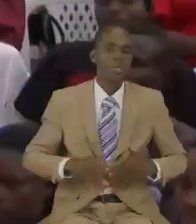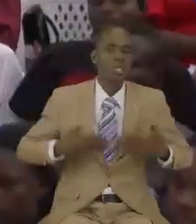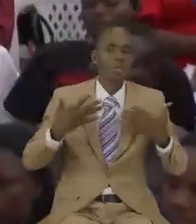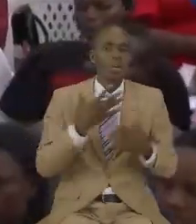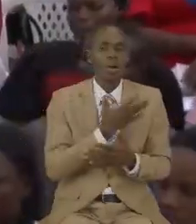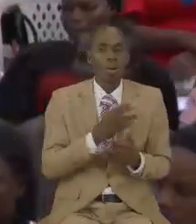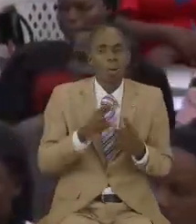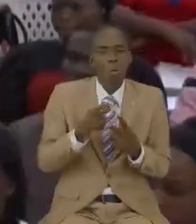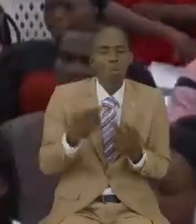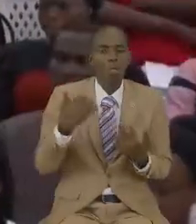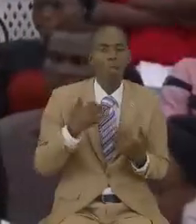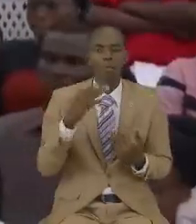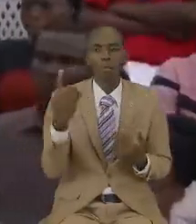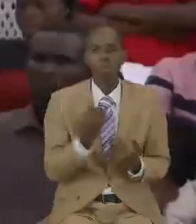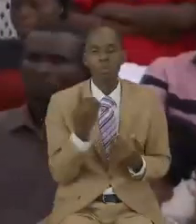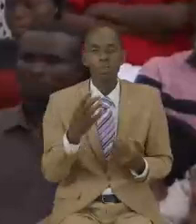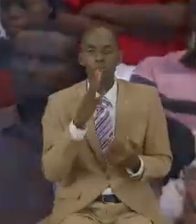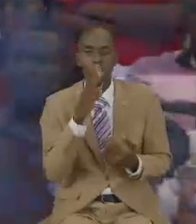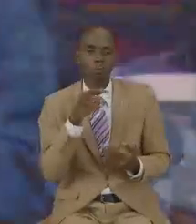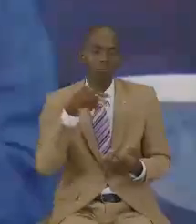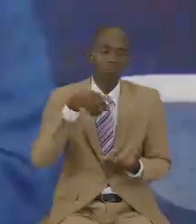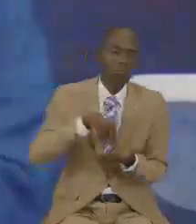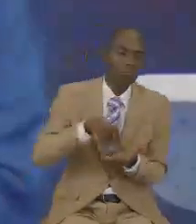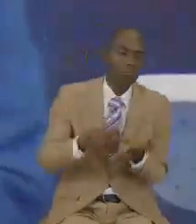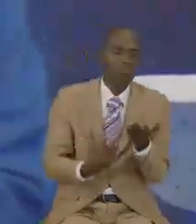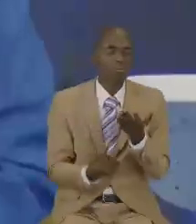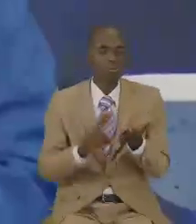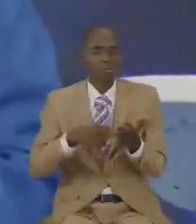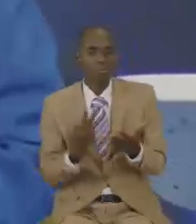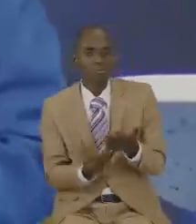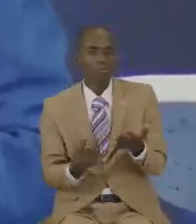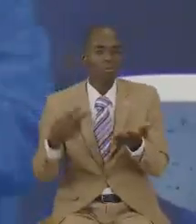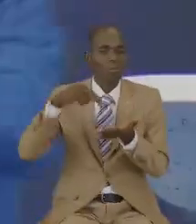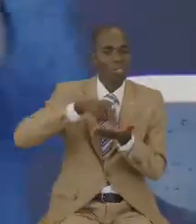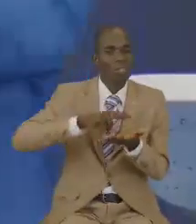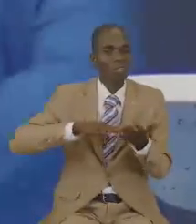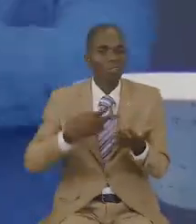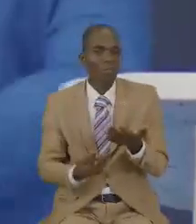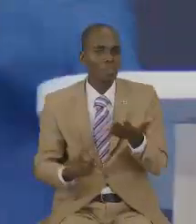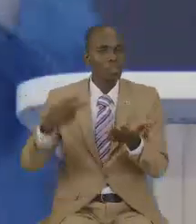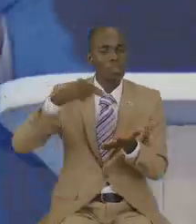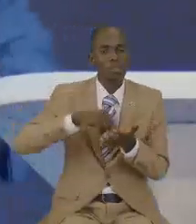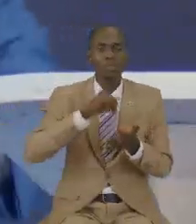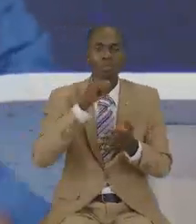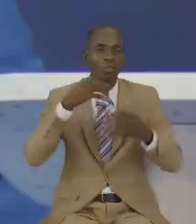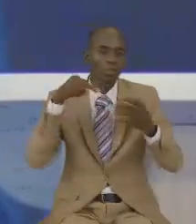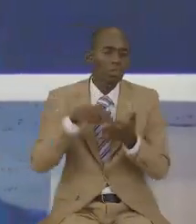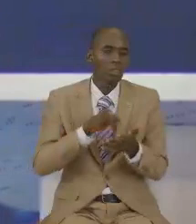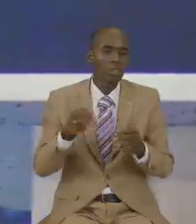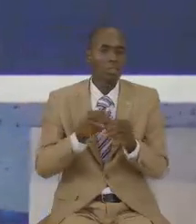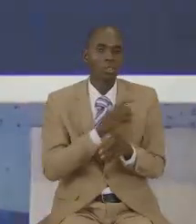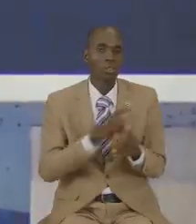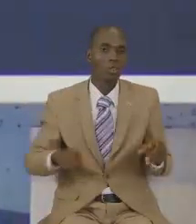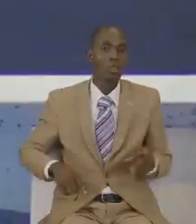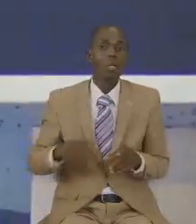the periphery, at the perimeter, the circumference of the Christian faith, now you come into the circle